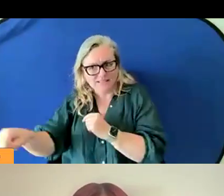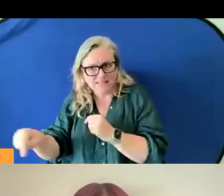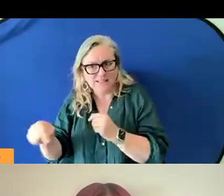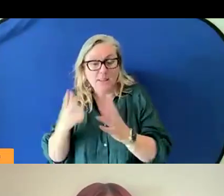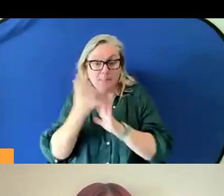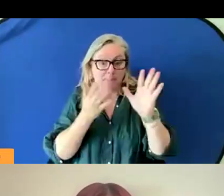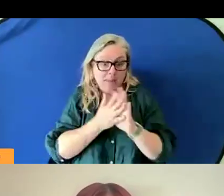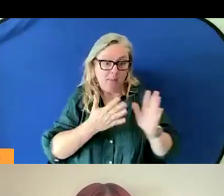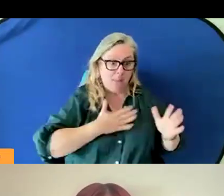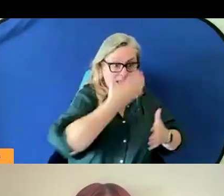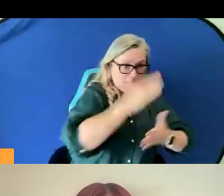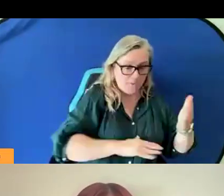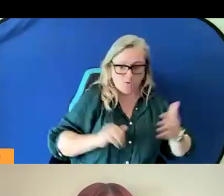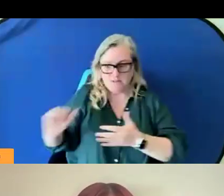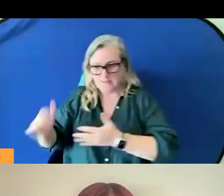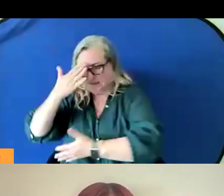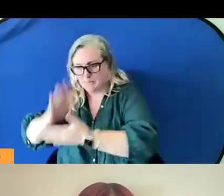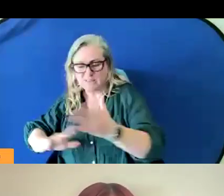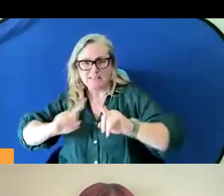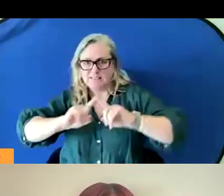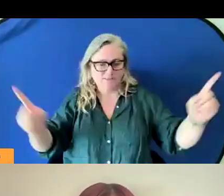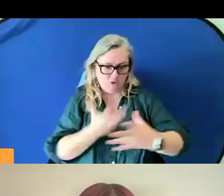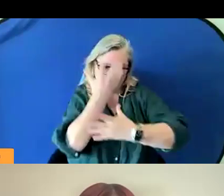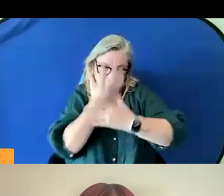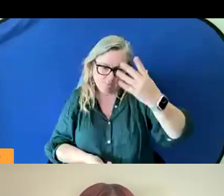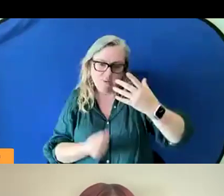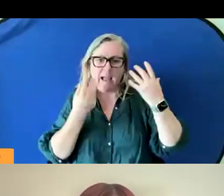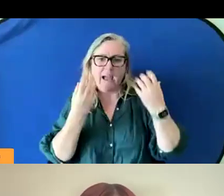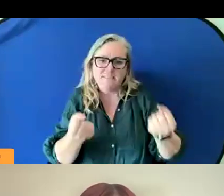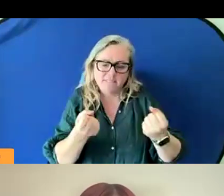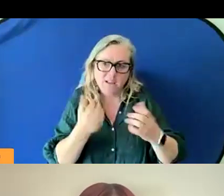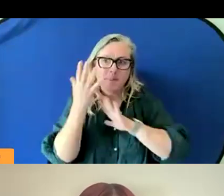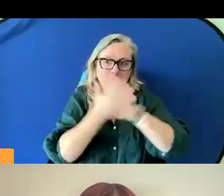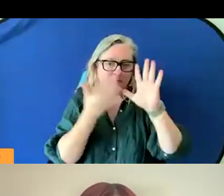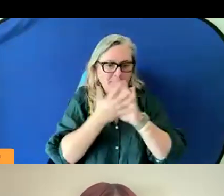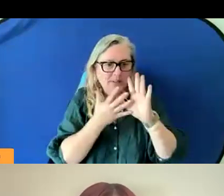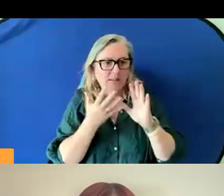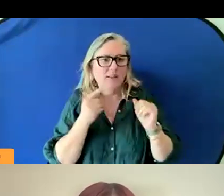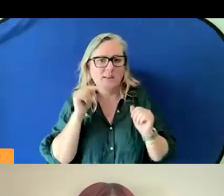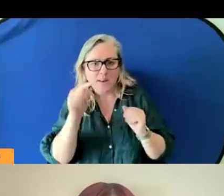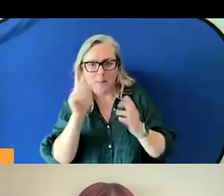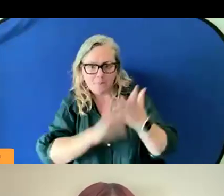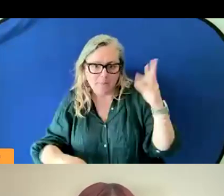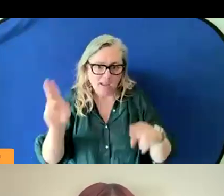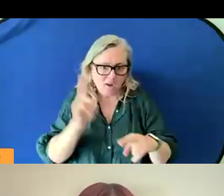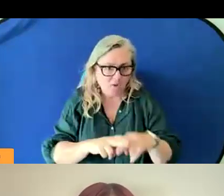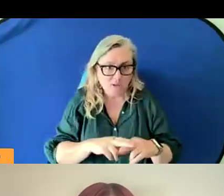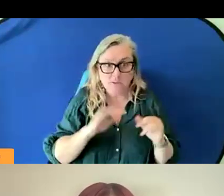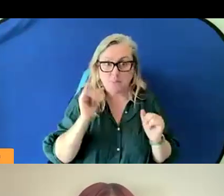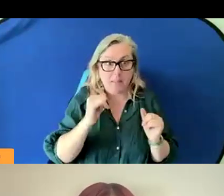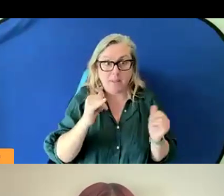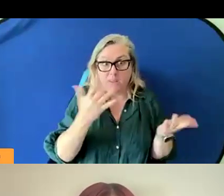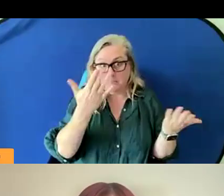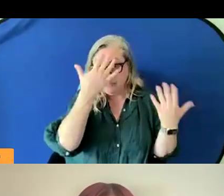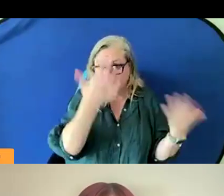this project was really good, because we were able to have that insight from parents that may or may not know. Some